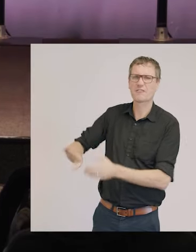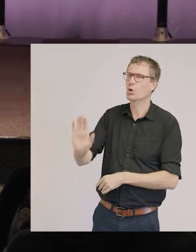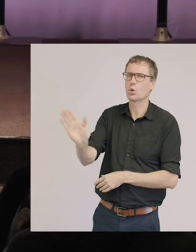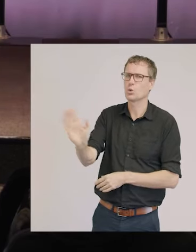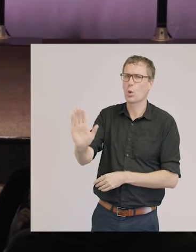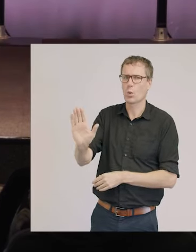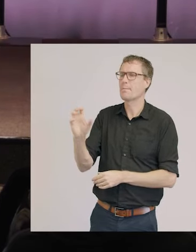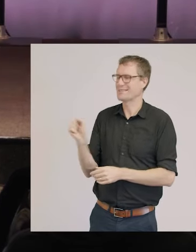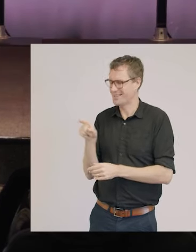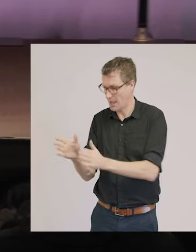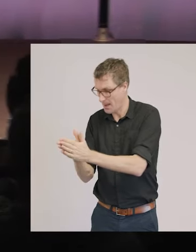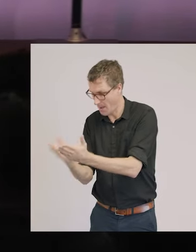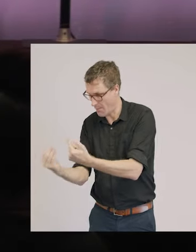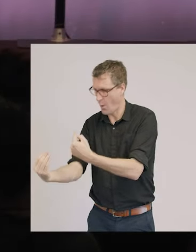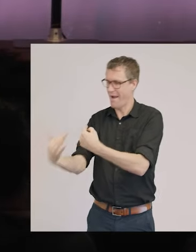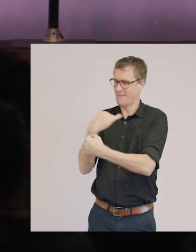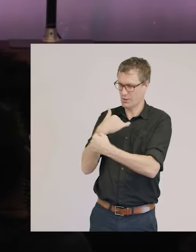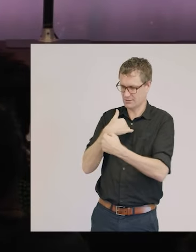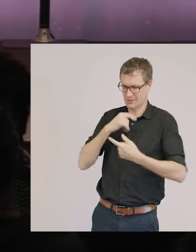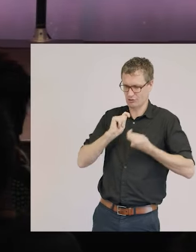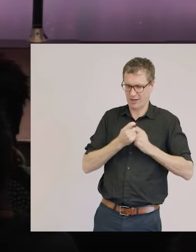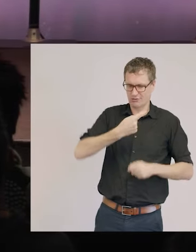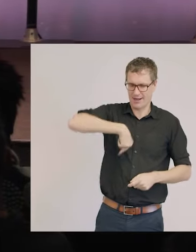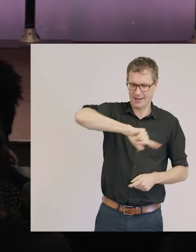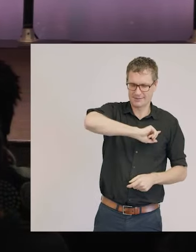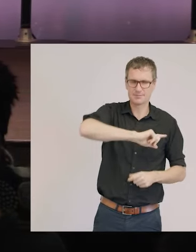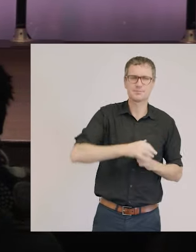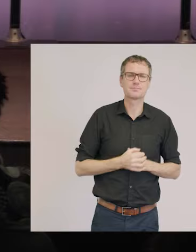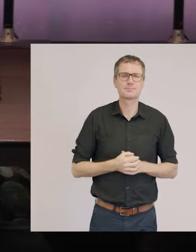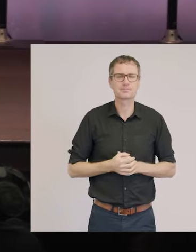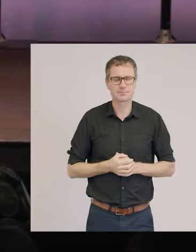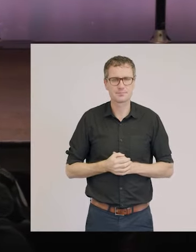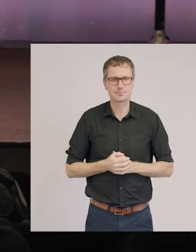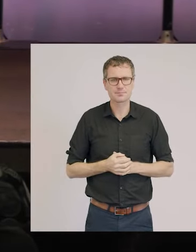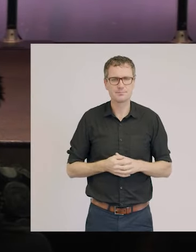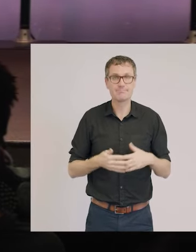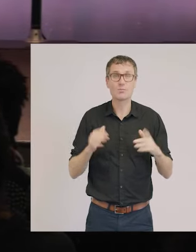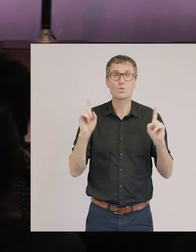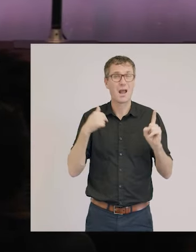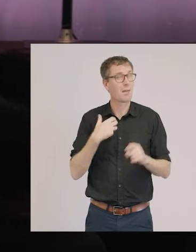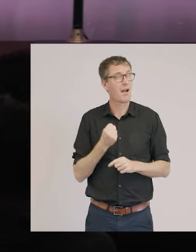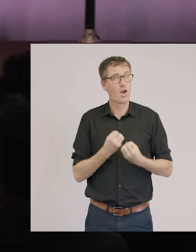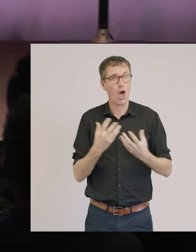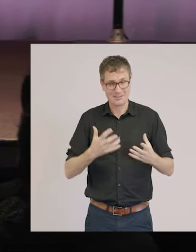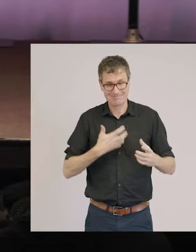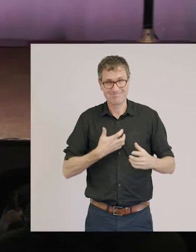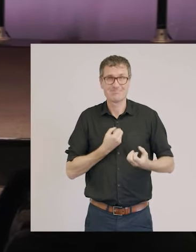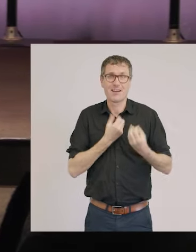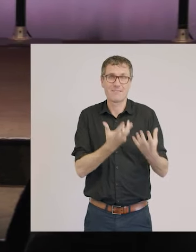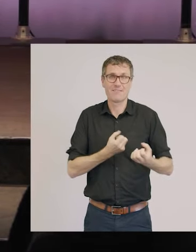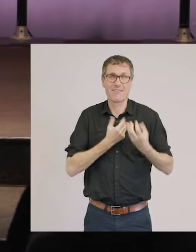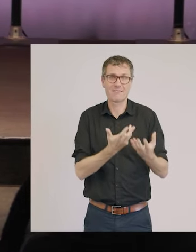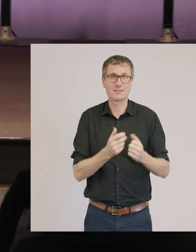it's actually not current for today. Just very quickly, I want to go into another couple of things that bug me just